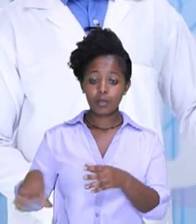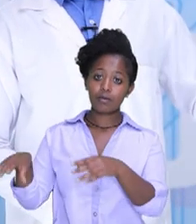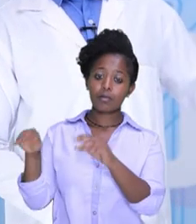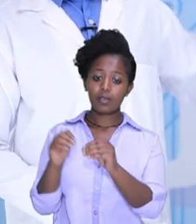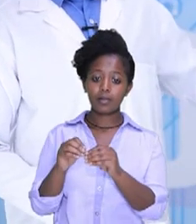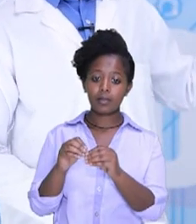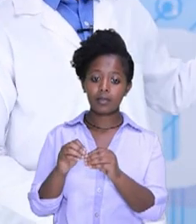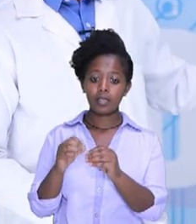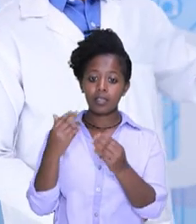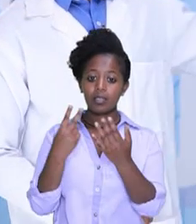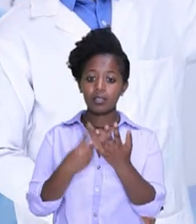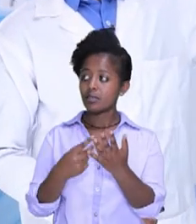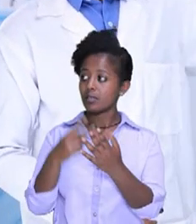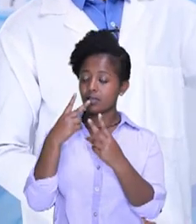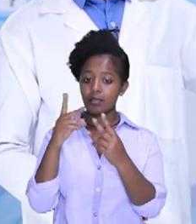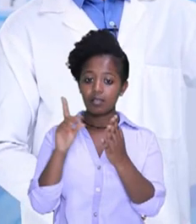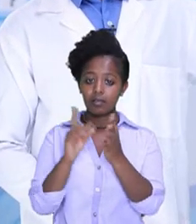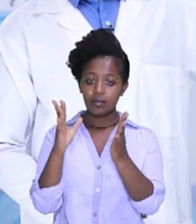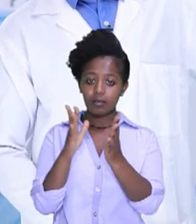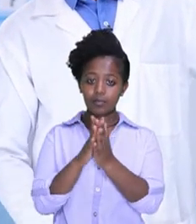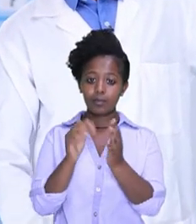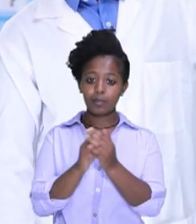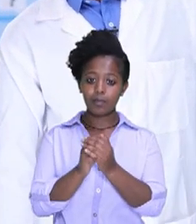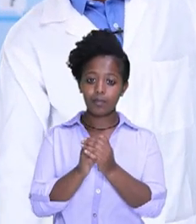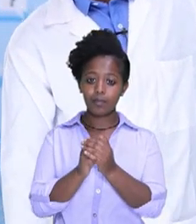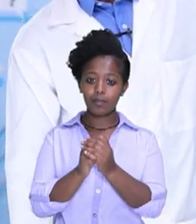Students, let's see this one, the variation of